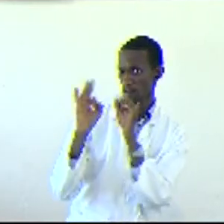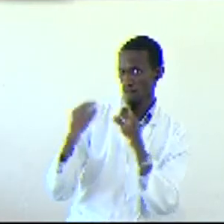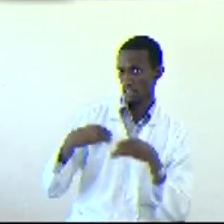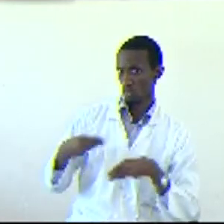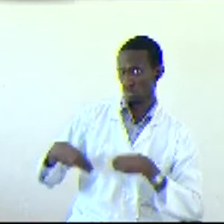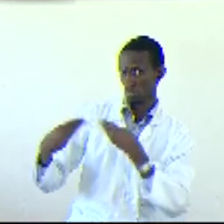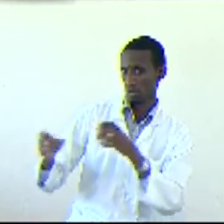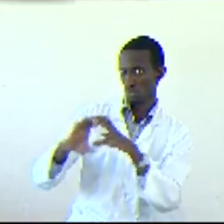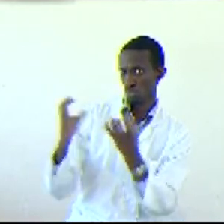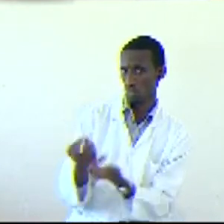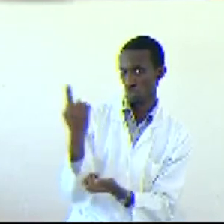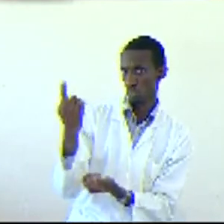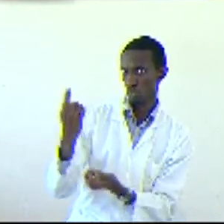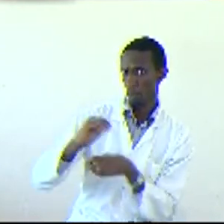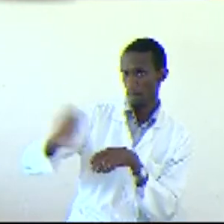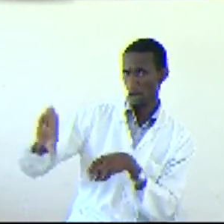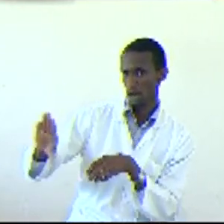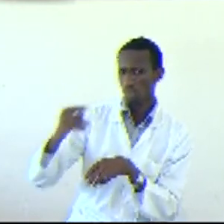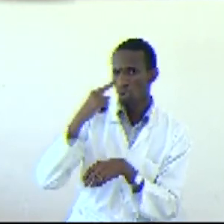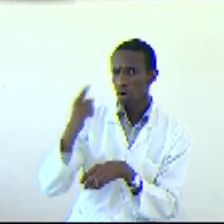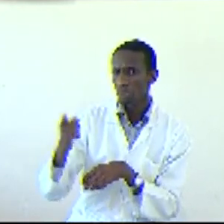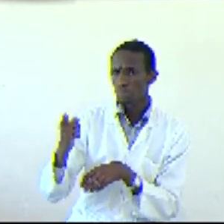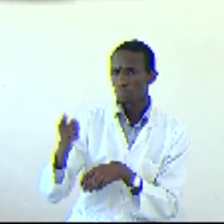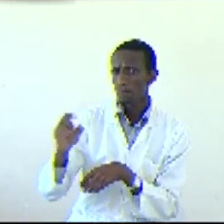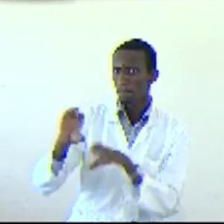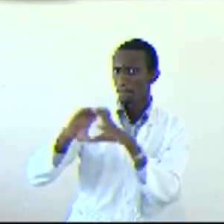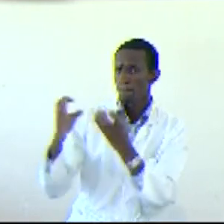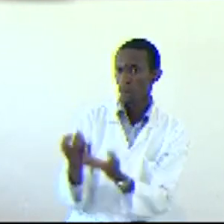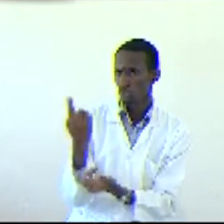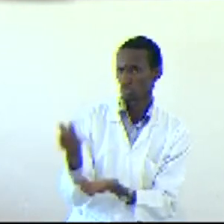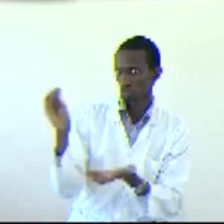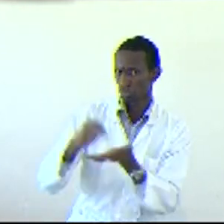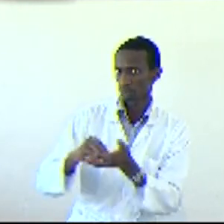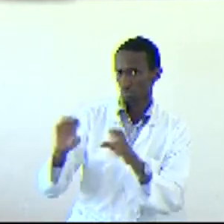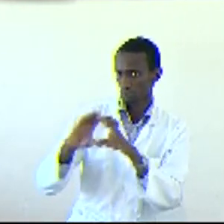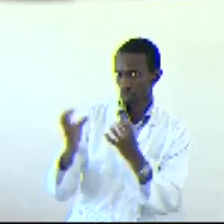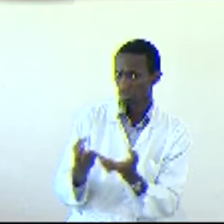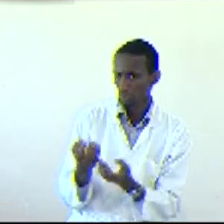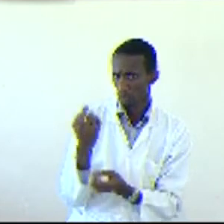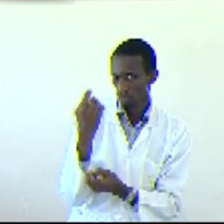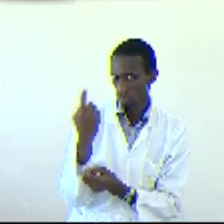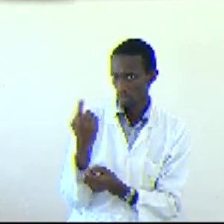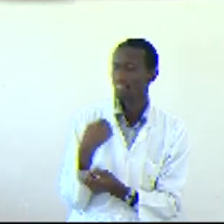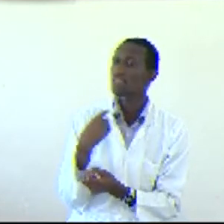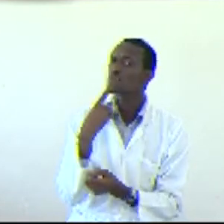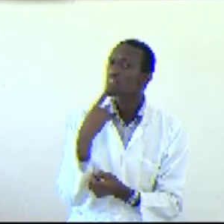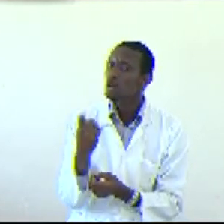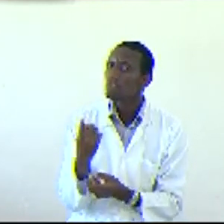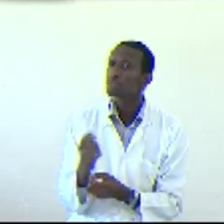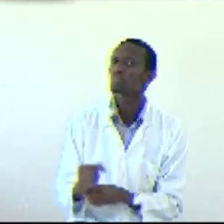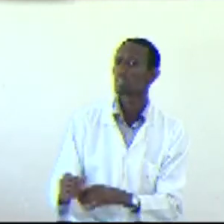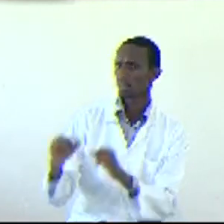ball, do you see that one, how it moves? I'm going now to repeat this again. So listen, we are saying